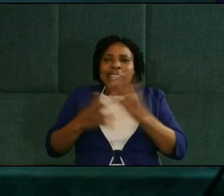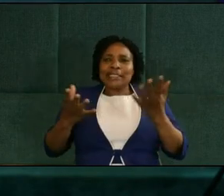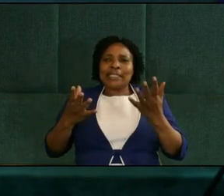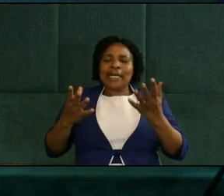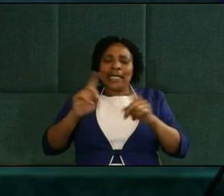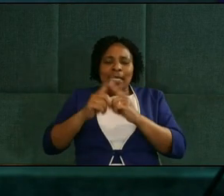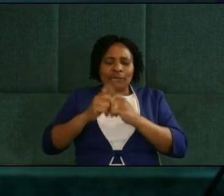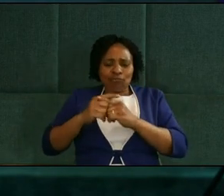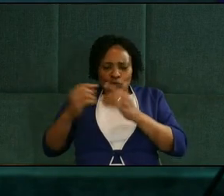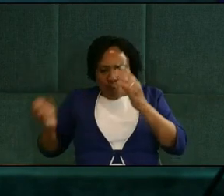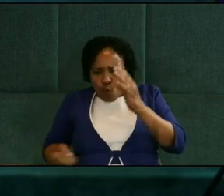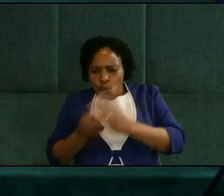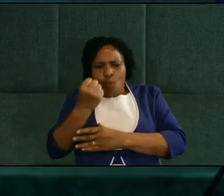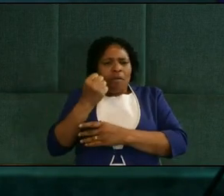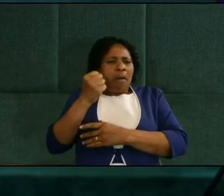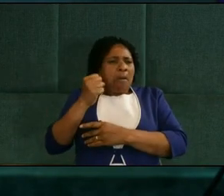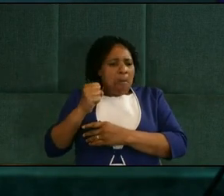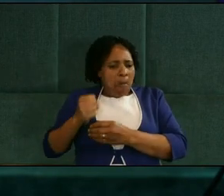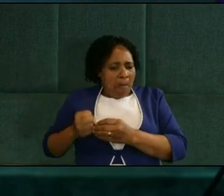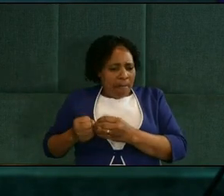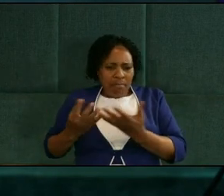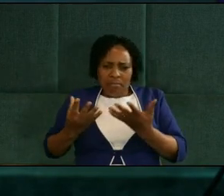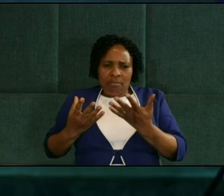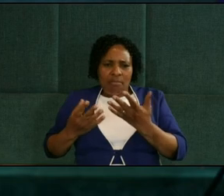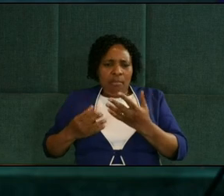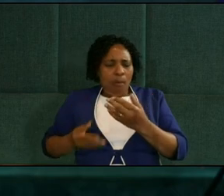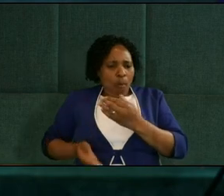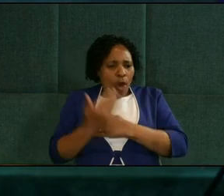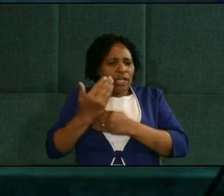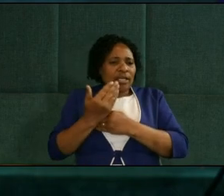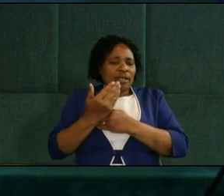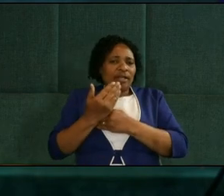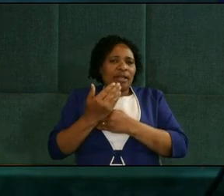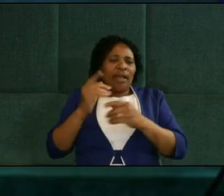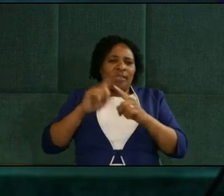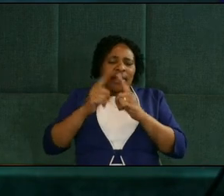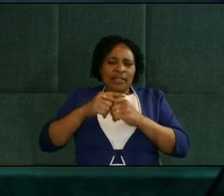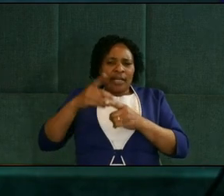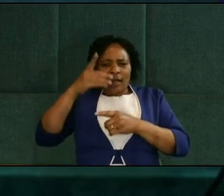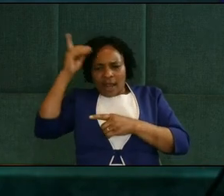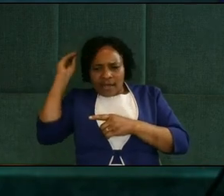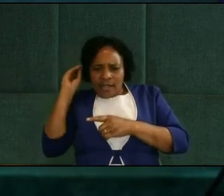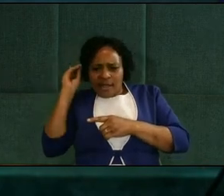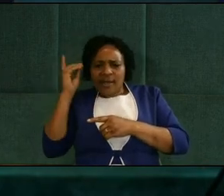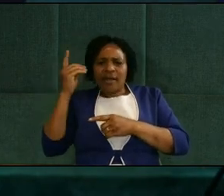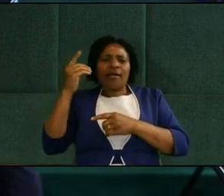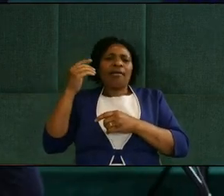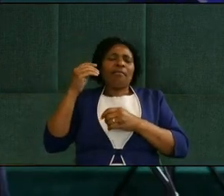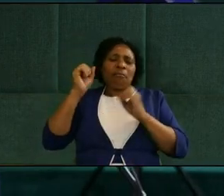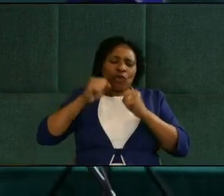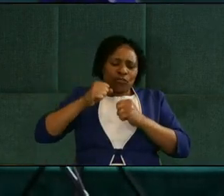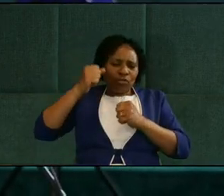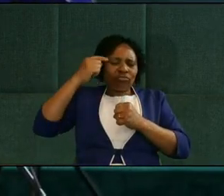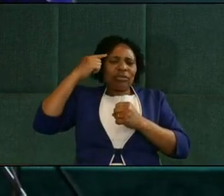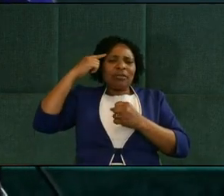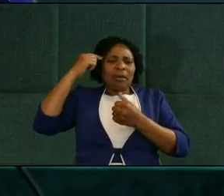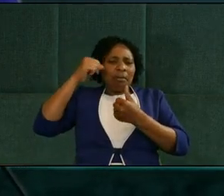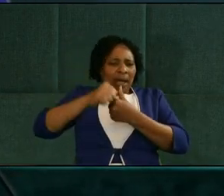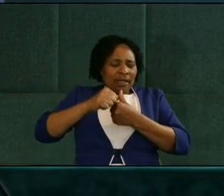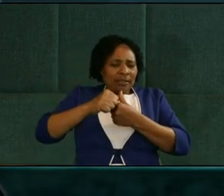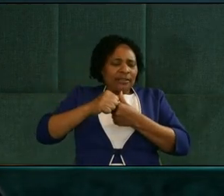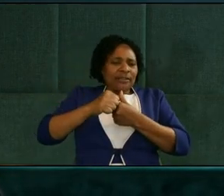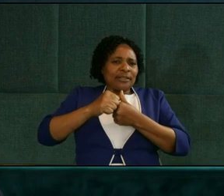So when he woke up in the morning, it was gone. Then God transferred the dream and downloaded it into Daniel's